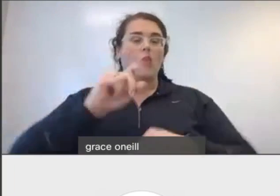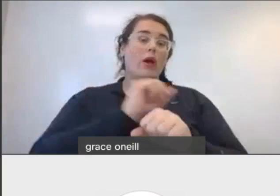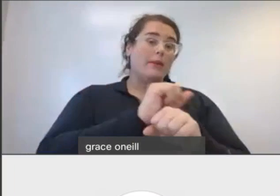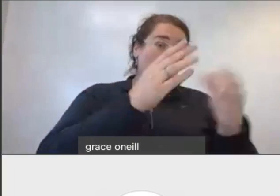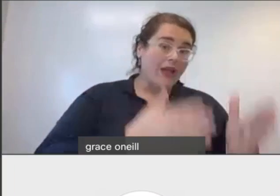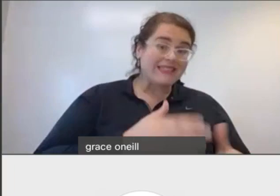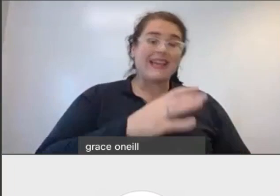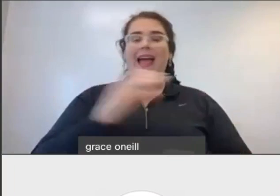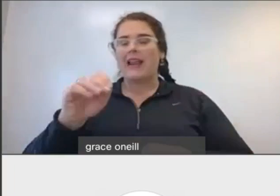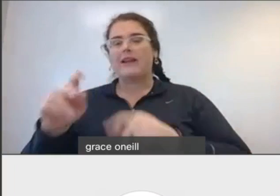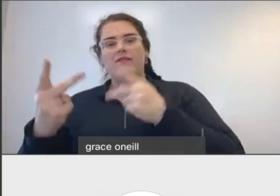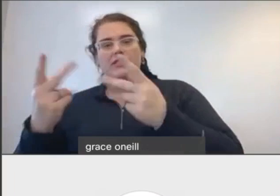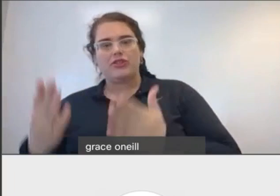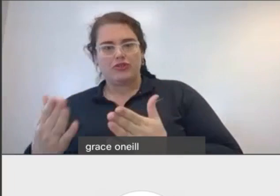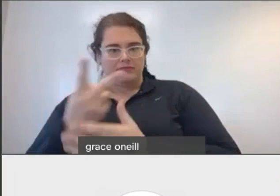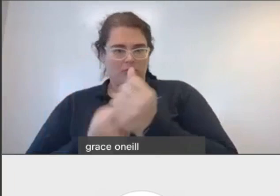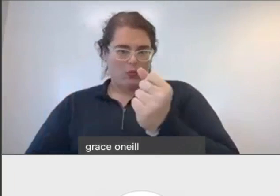people visiting the office.